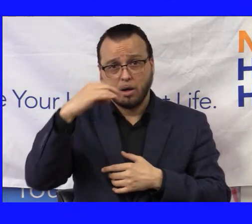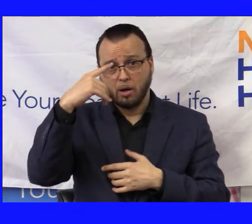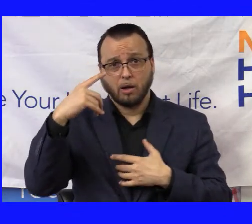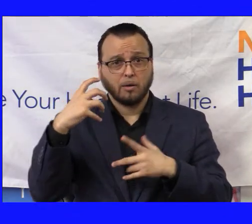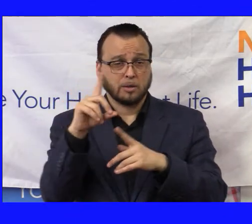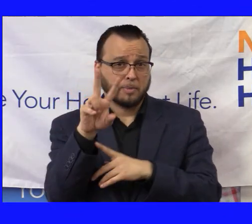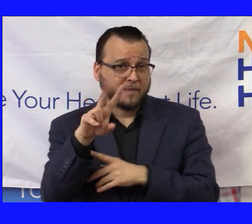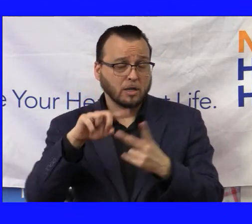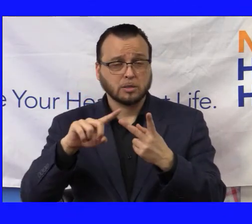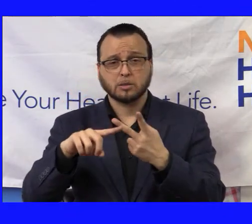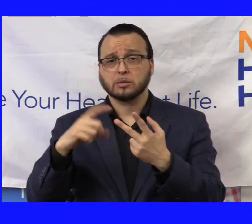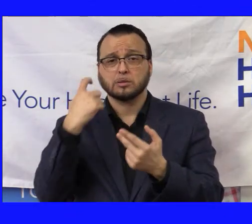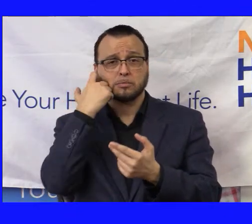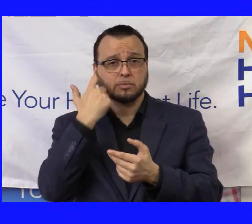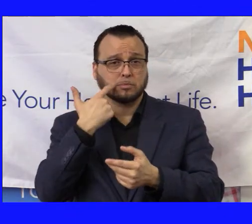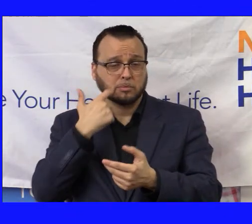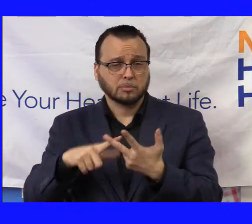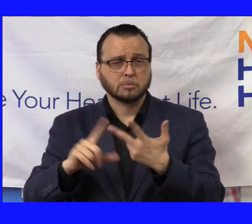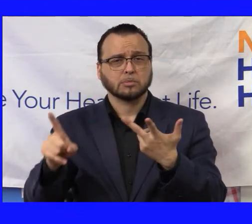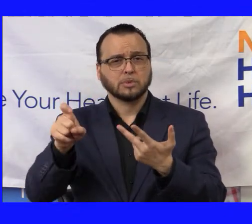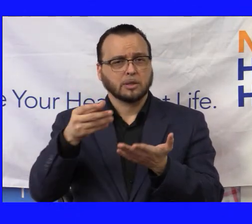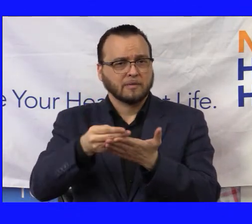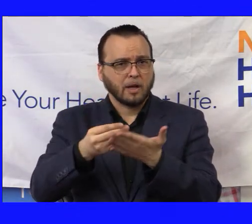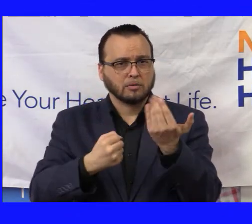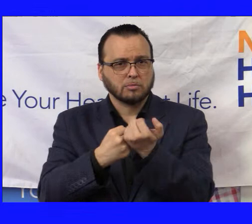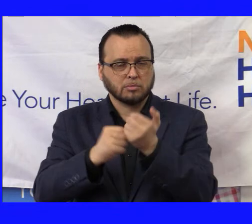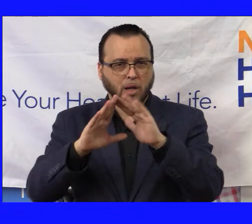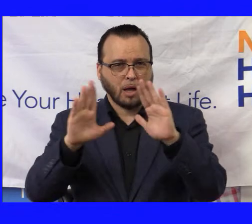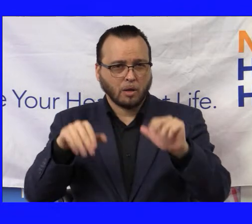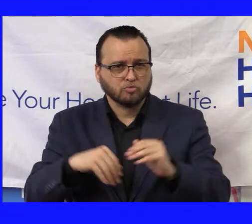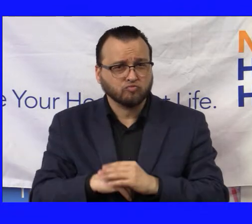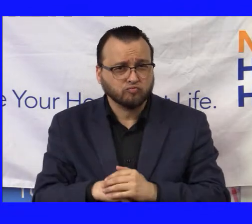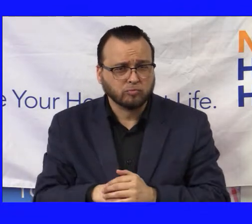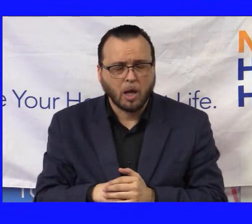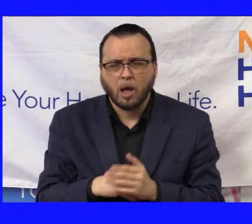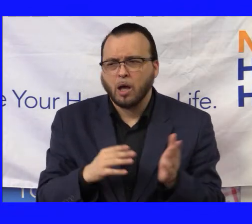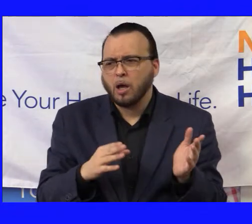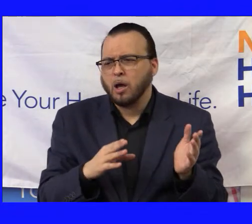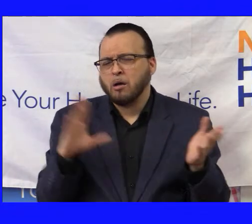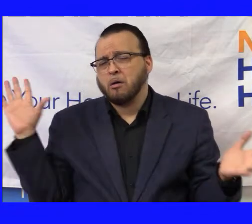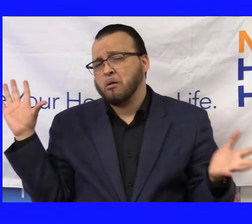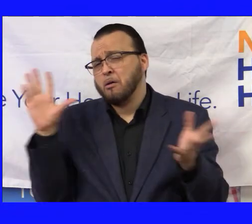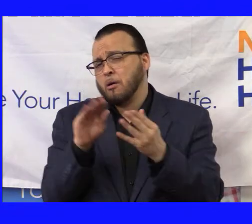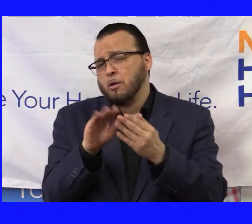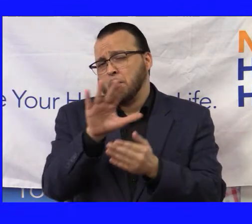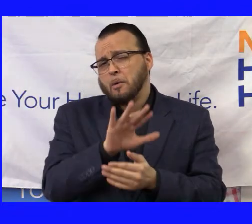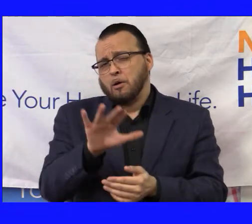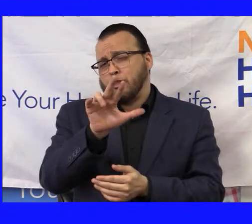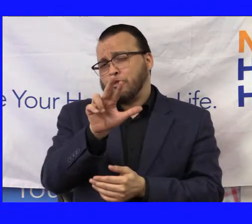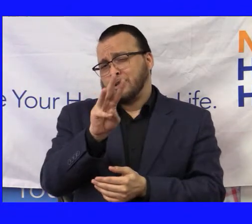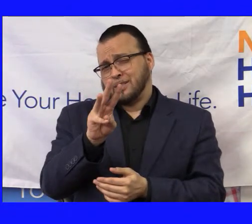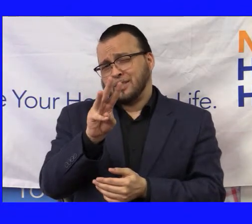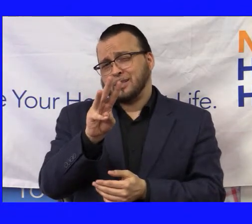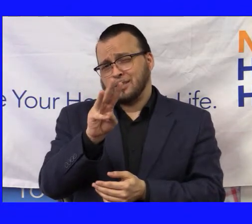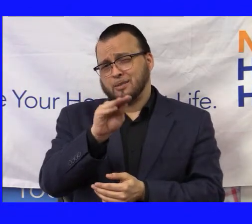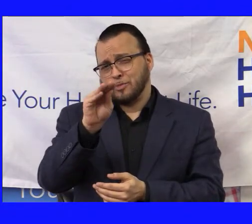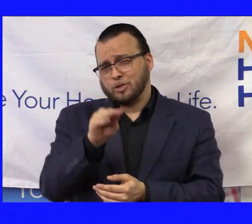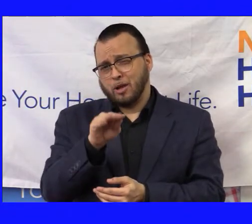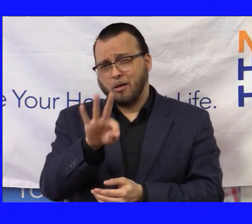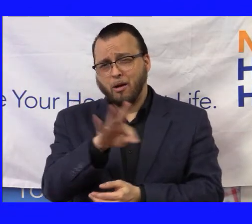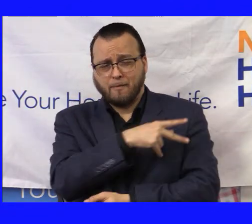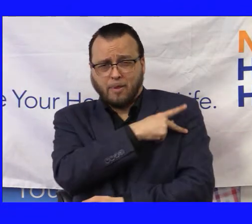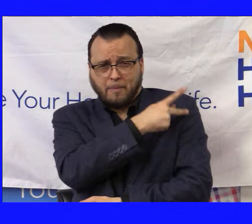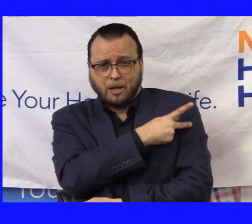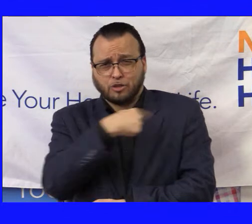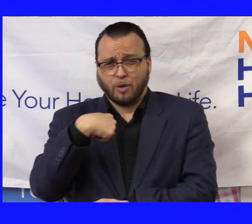needing financial and housing. Of note, about 36% of the patients